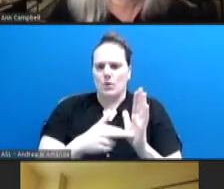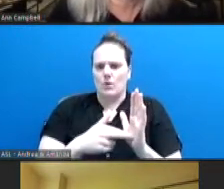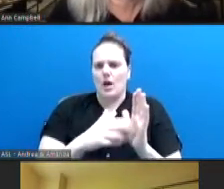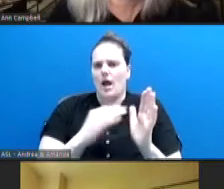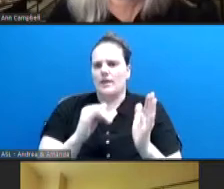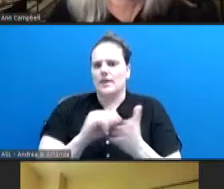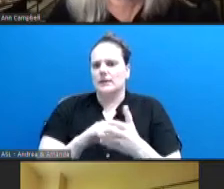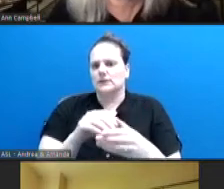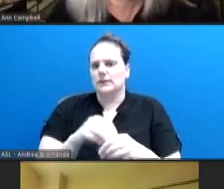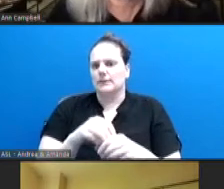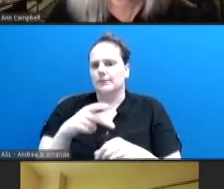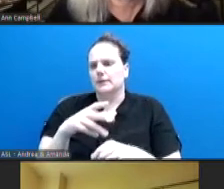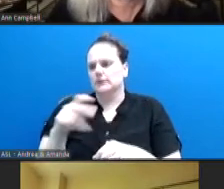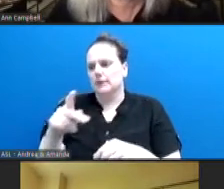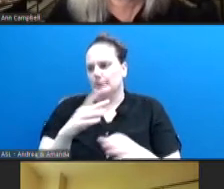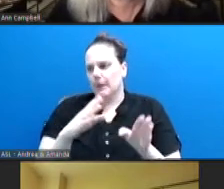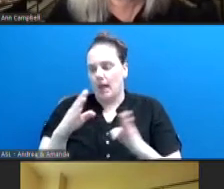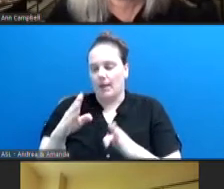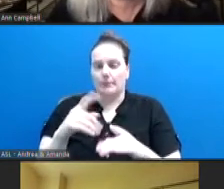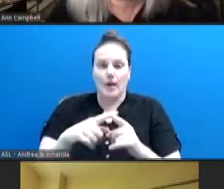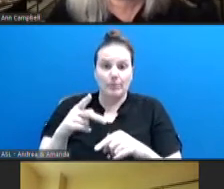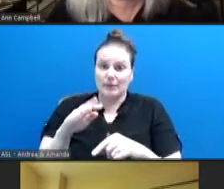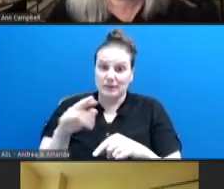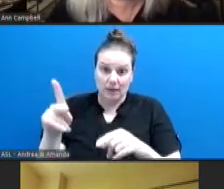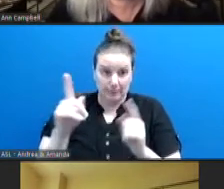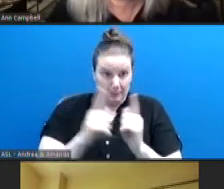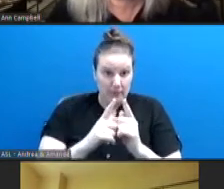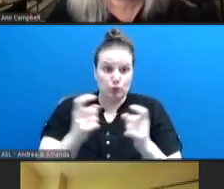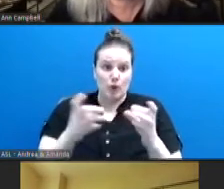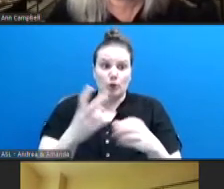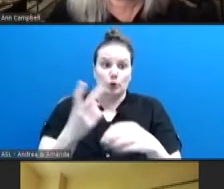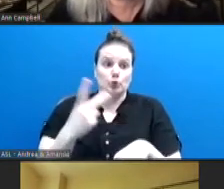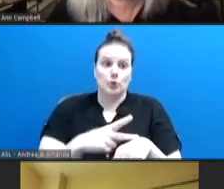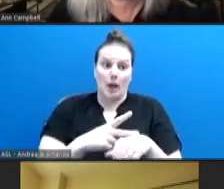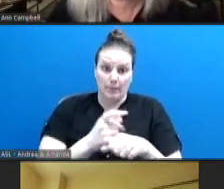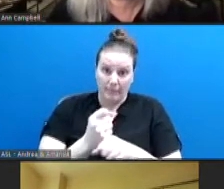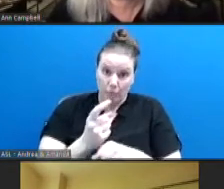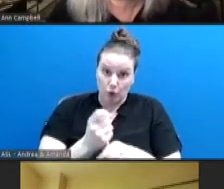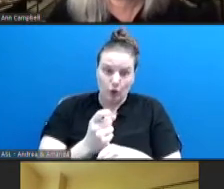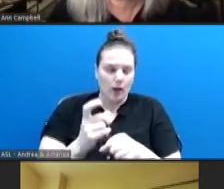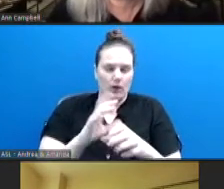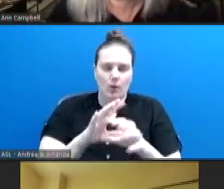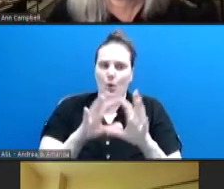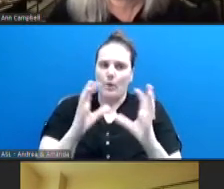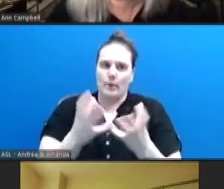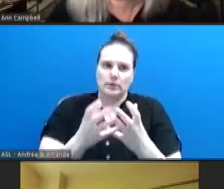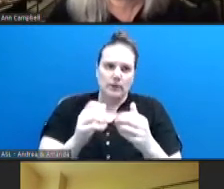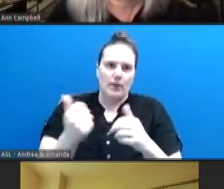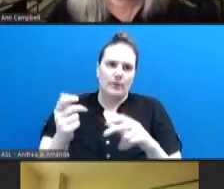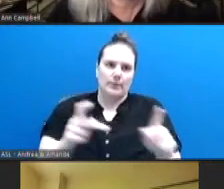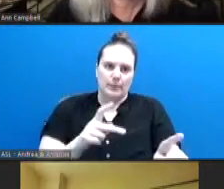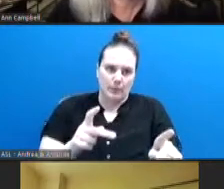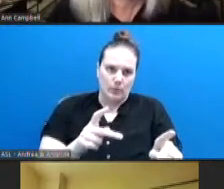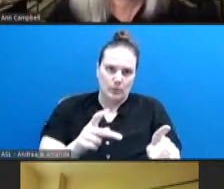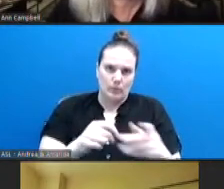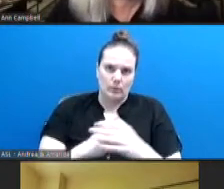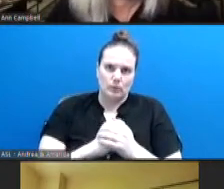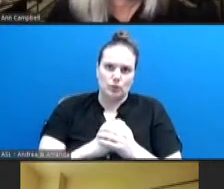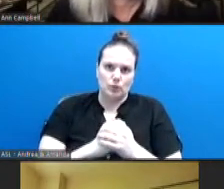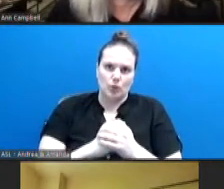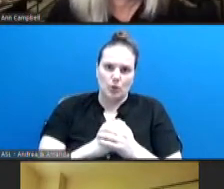the PCCEP plan that the PCCEP is to meet with the director twice a year, along with a whole bunch of other folks. So just for